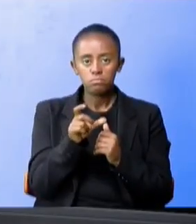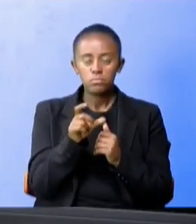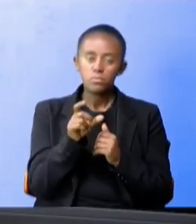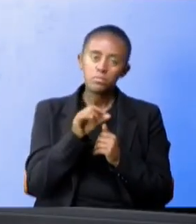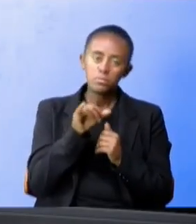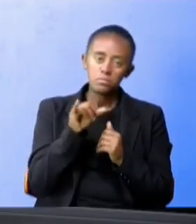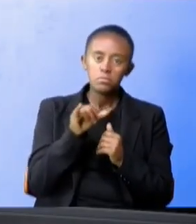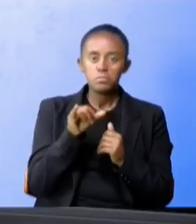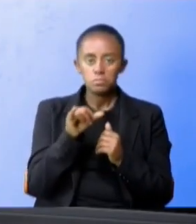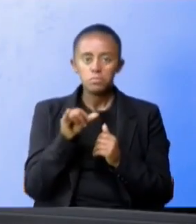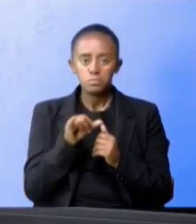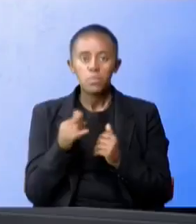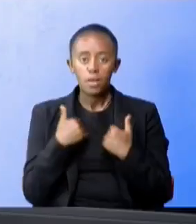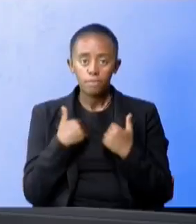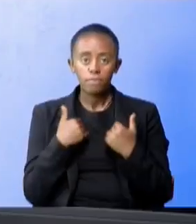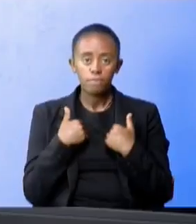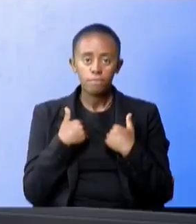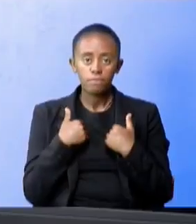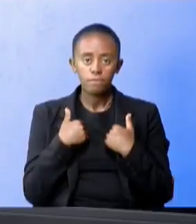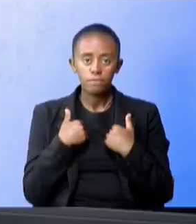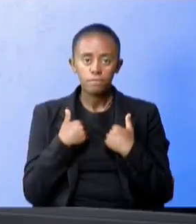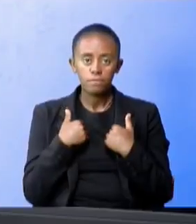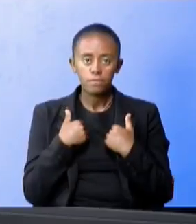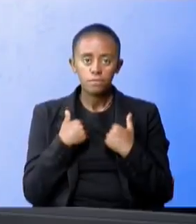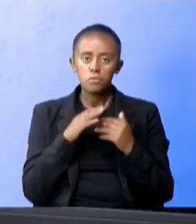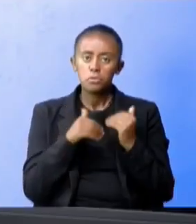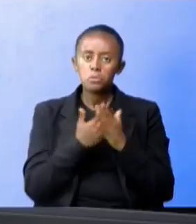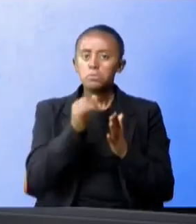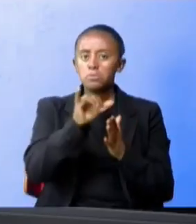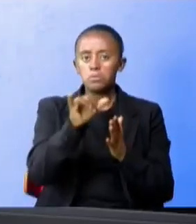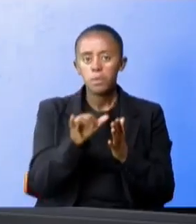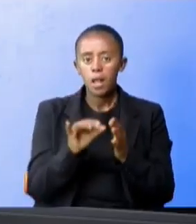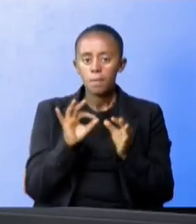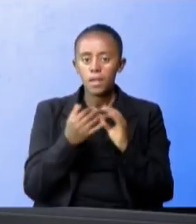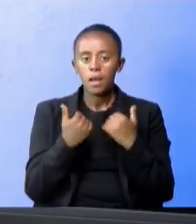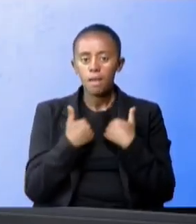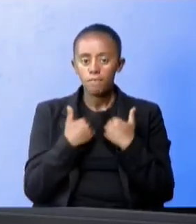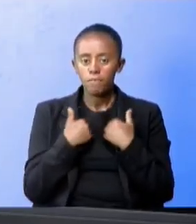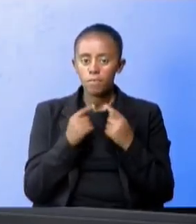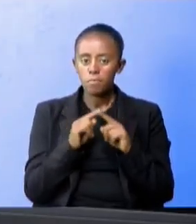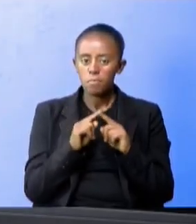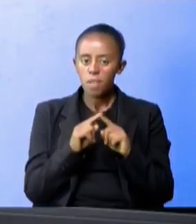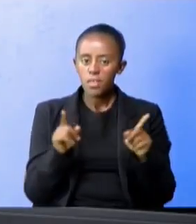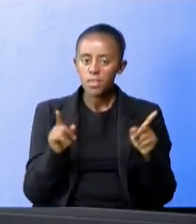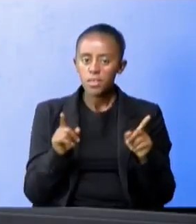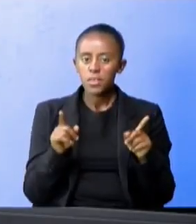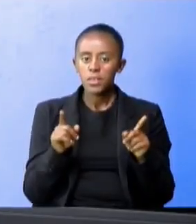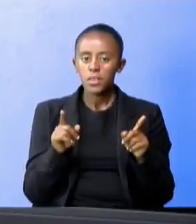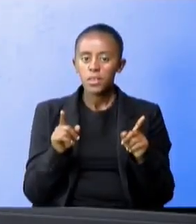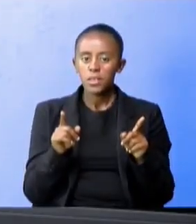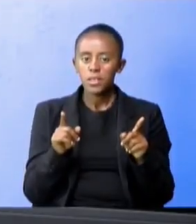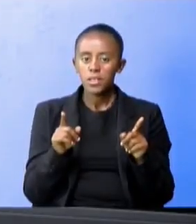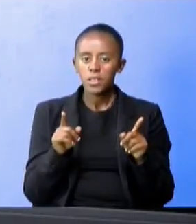have similar meanings. They all have similar meanings, right? But they are